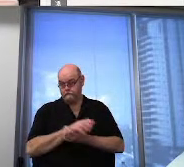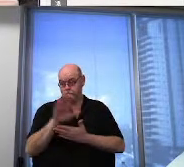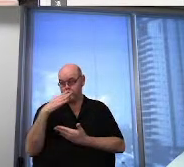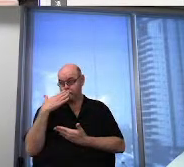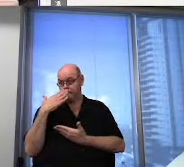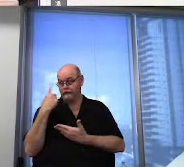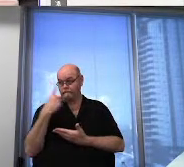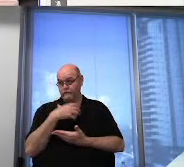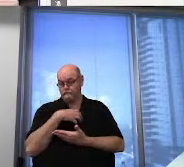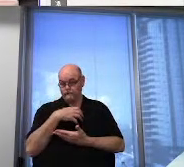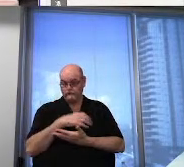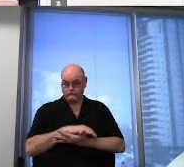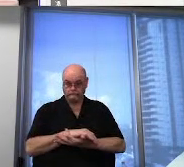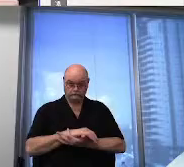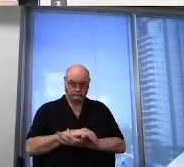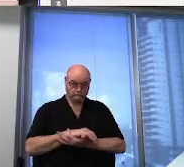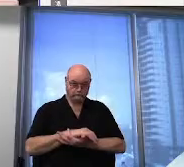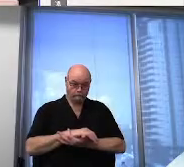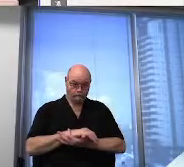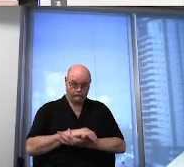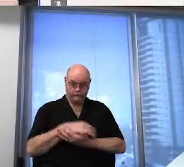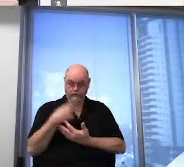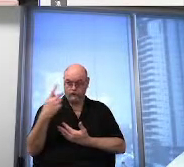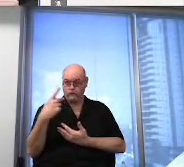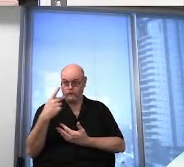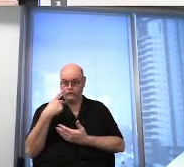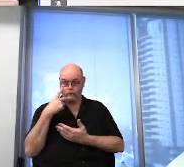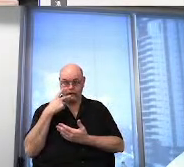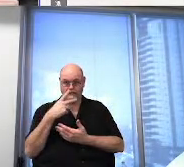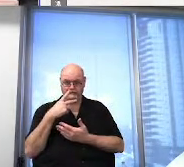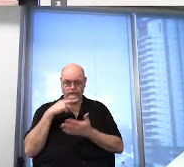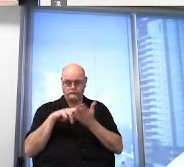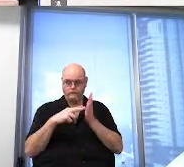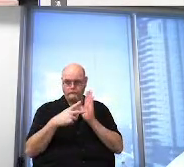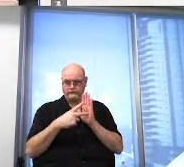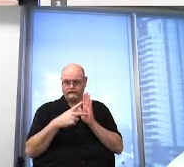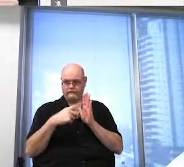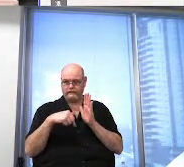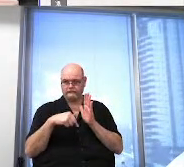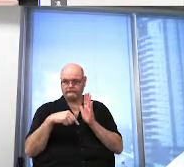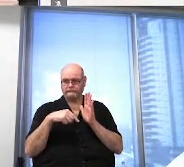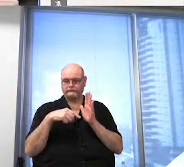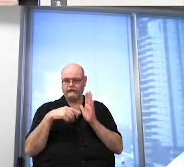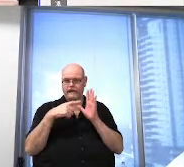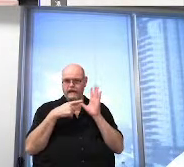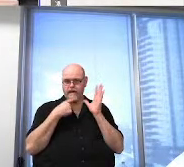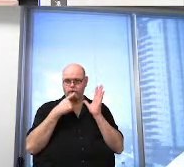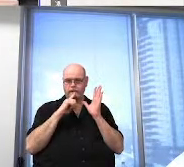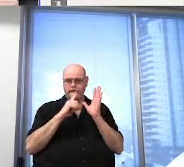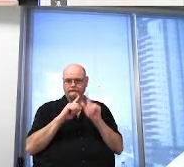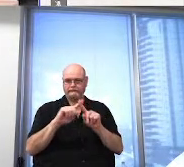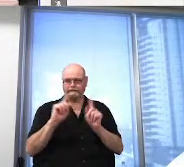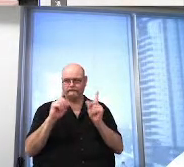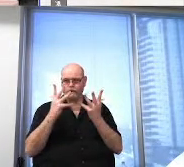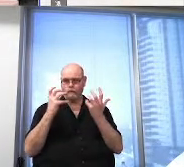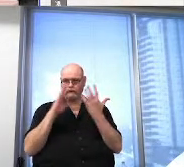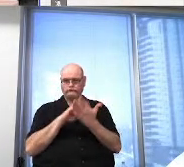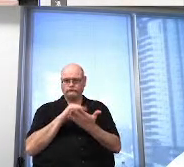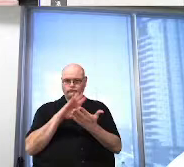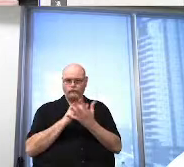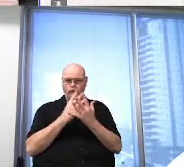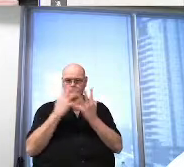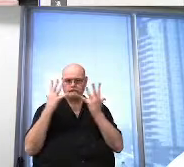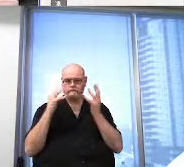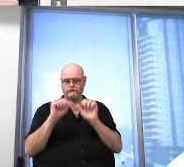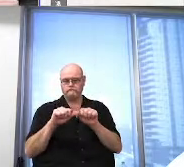Ms. Mercado, thank you for that objection. You and I may be seeing the purpose of this hearing differently. We're here to learn as much